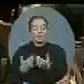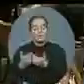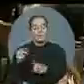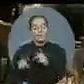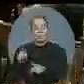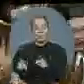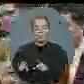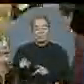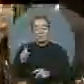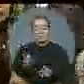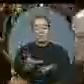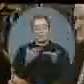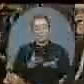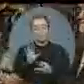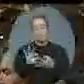to the people of Canada.